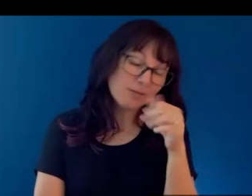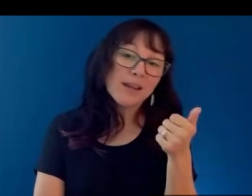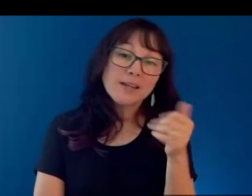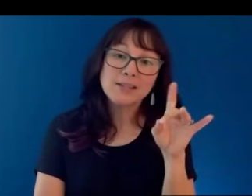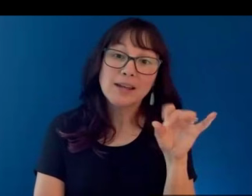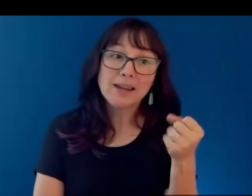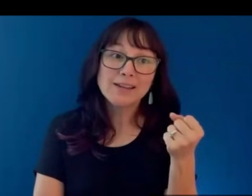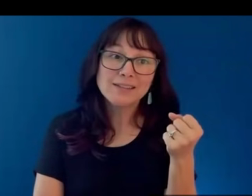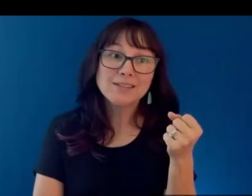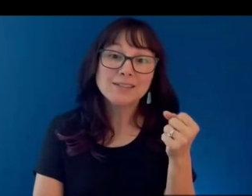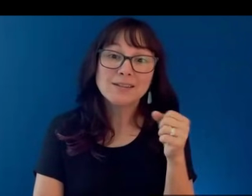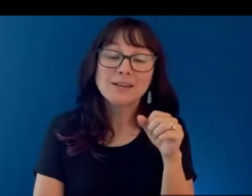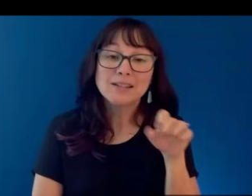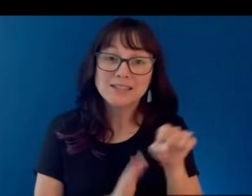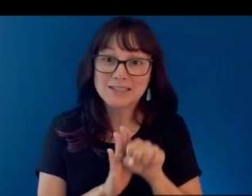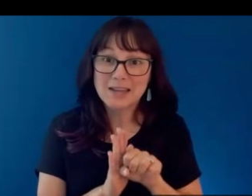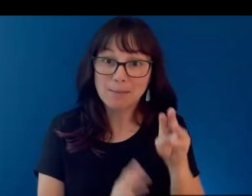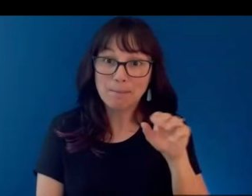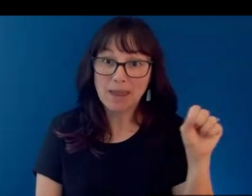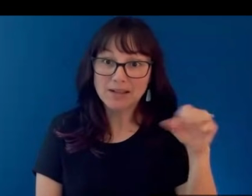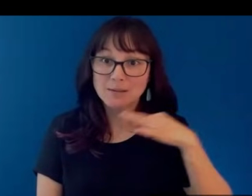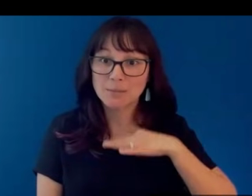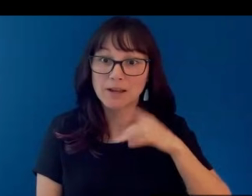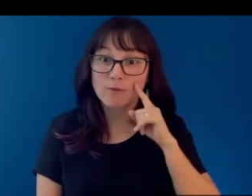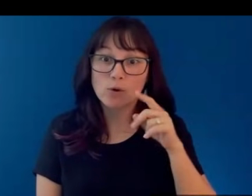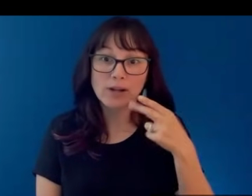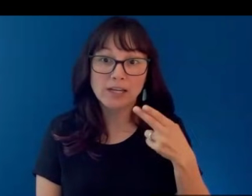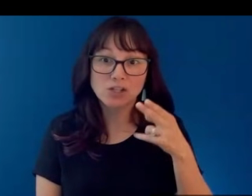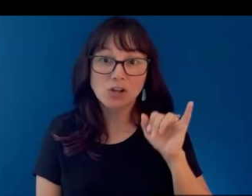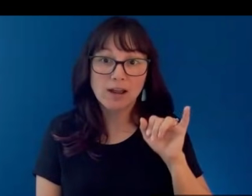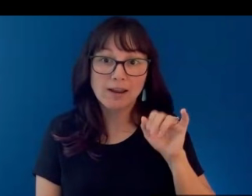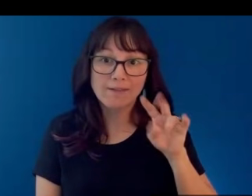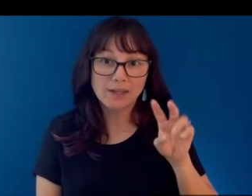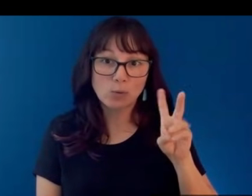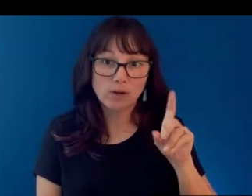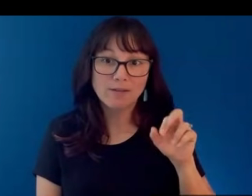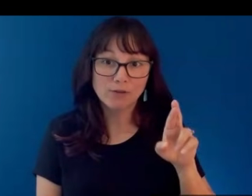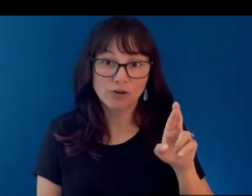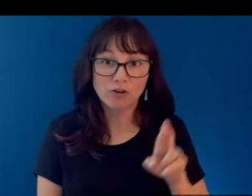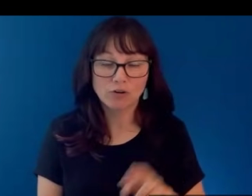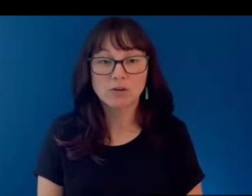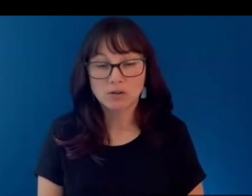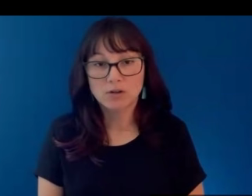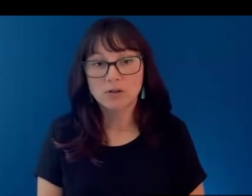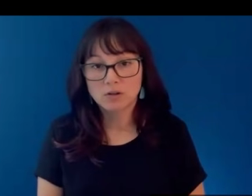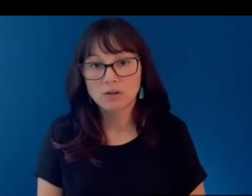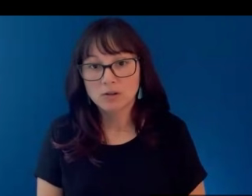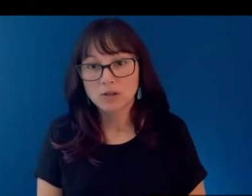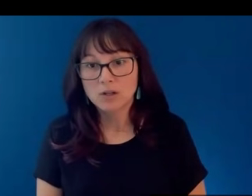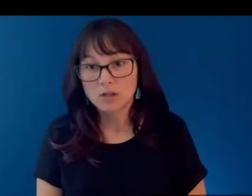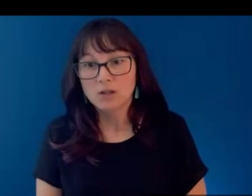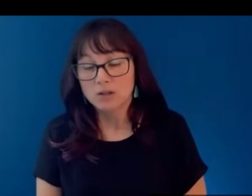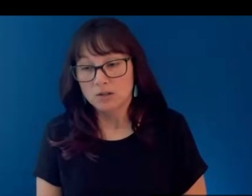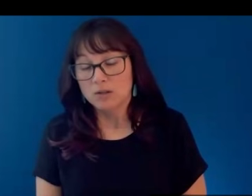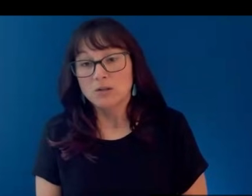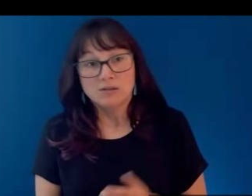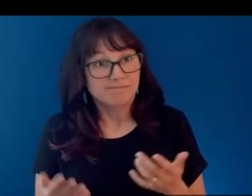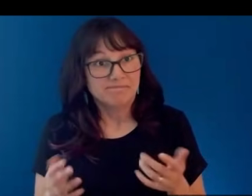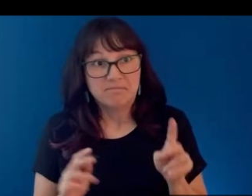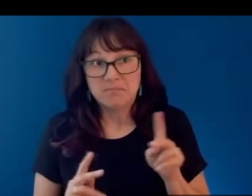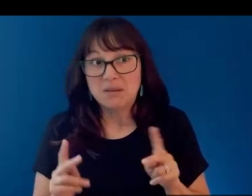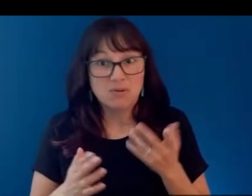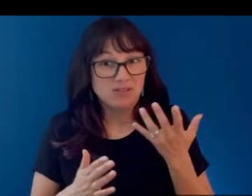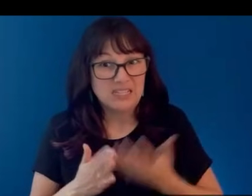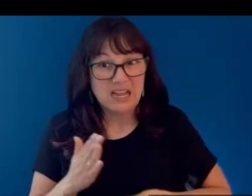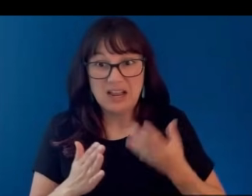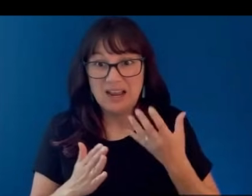80s, Massachusetts applied for an HIV waiver. It was getting to the point where people were dying.